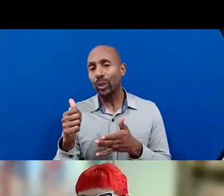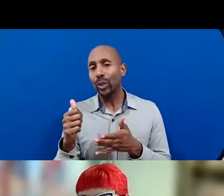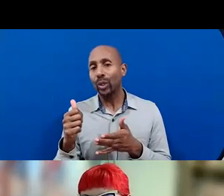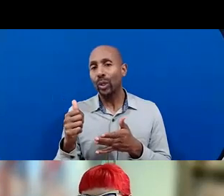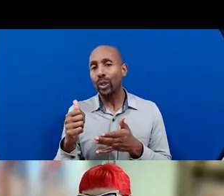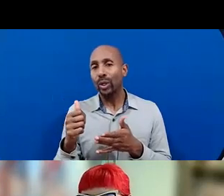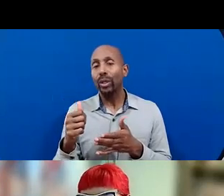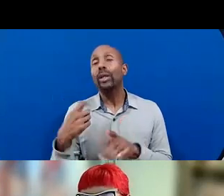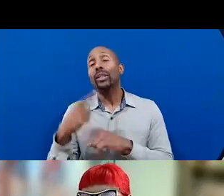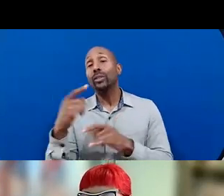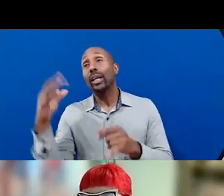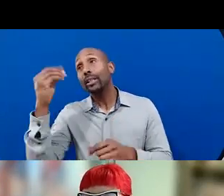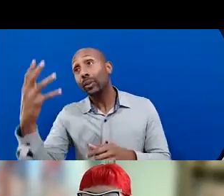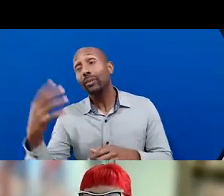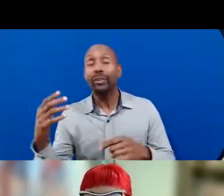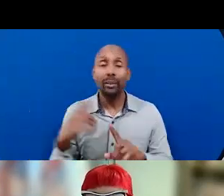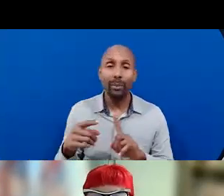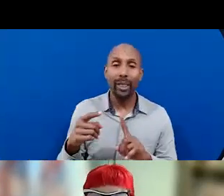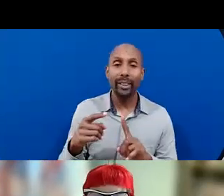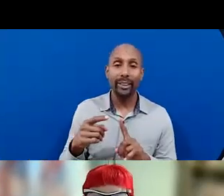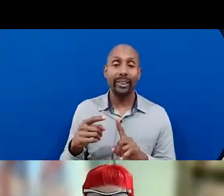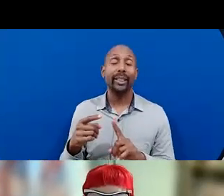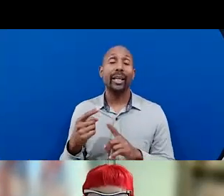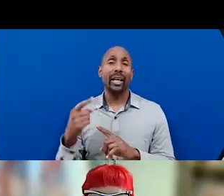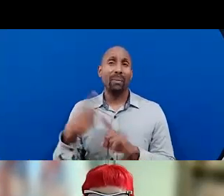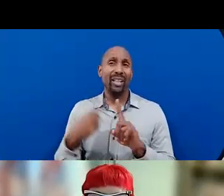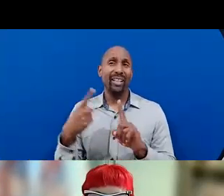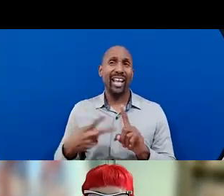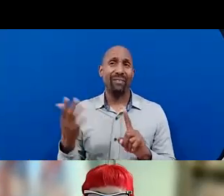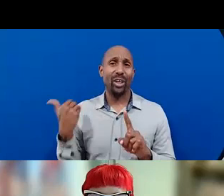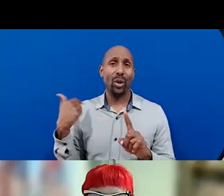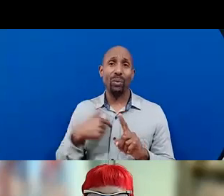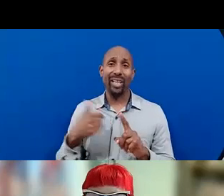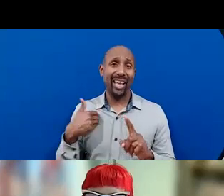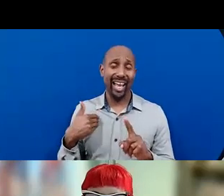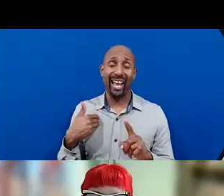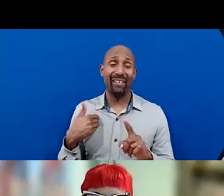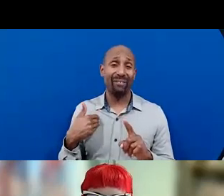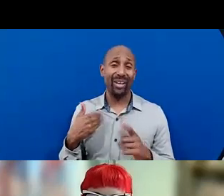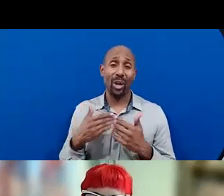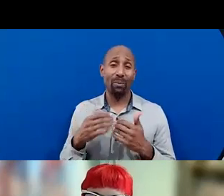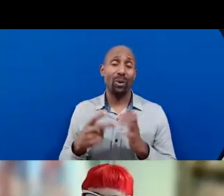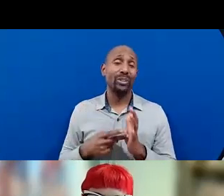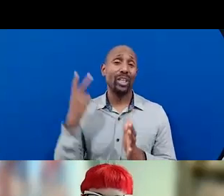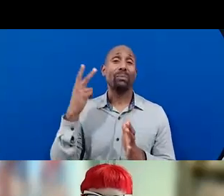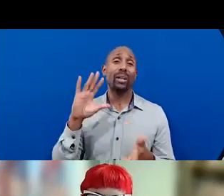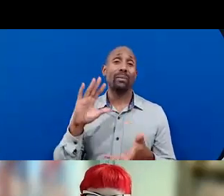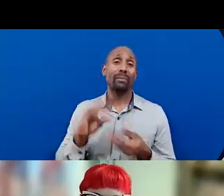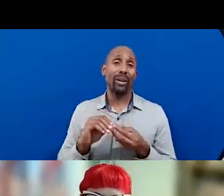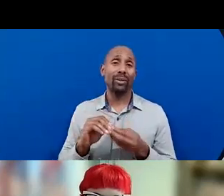the participants on this call were double. So I know people are so tired of